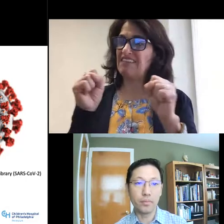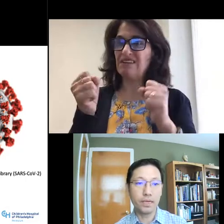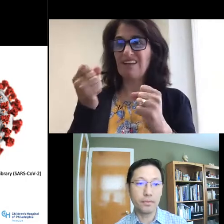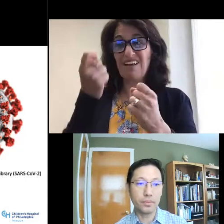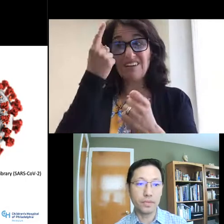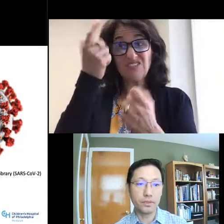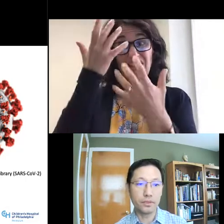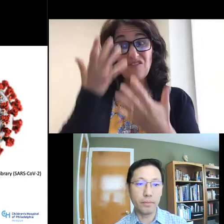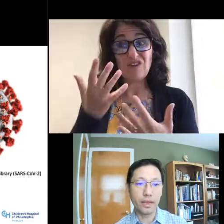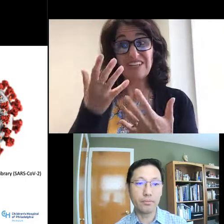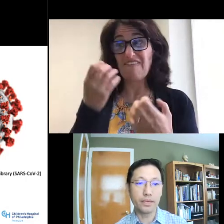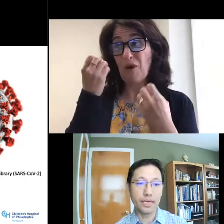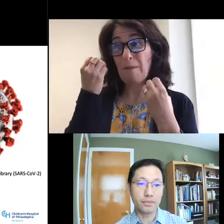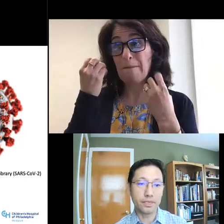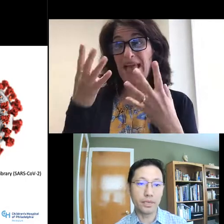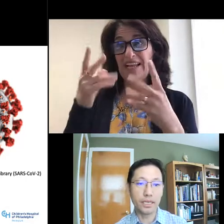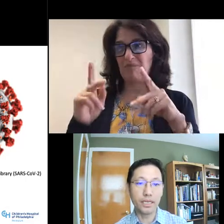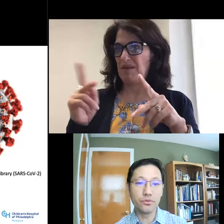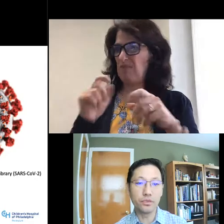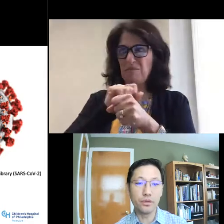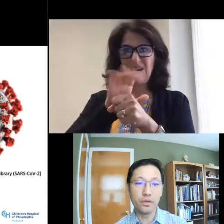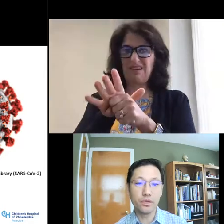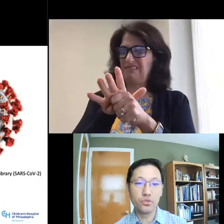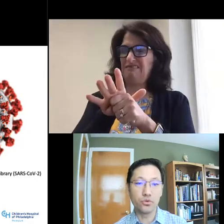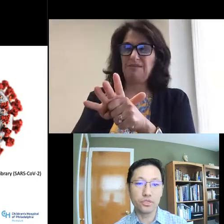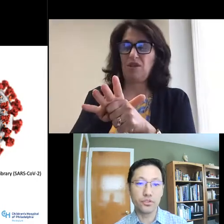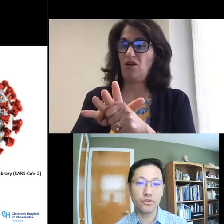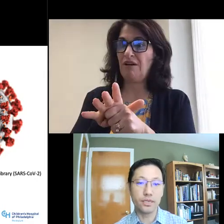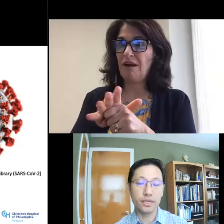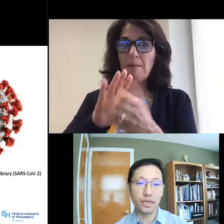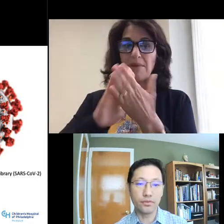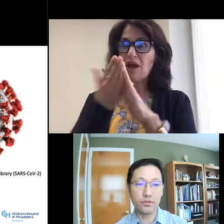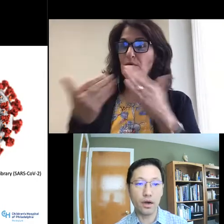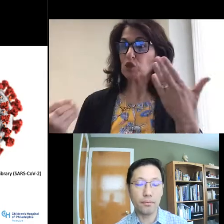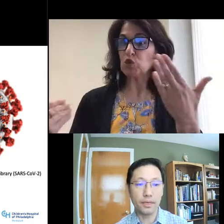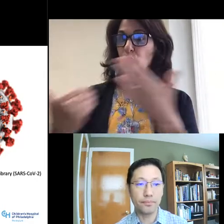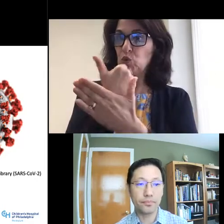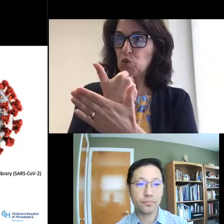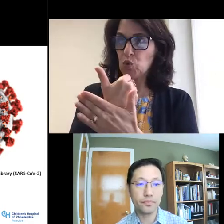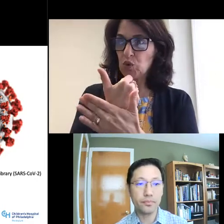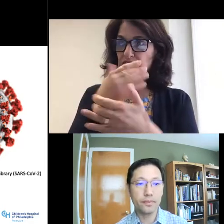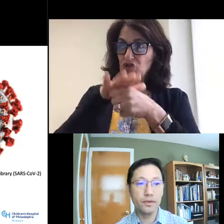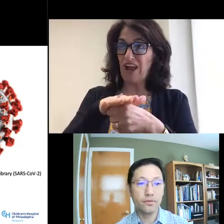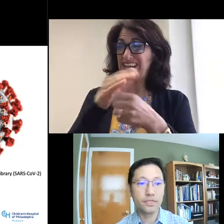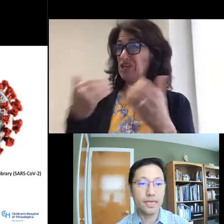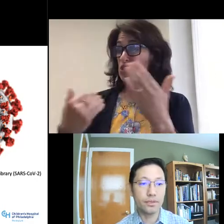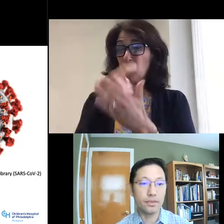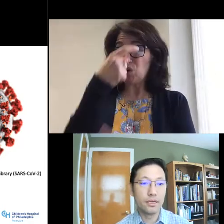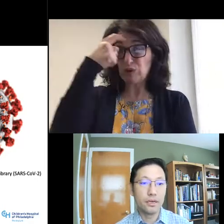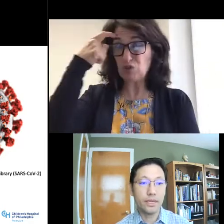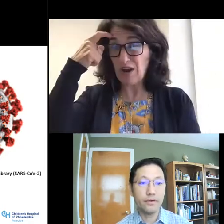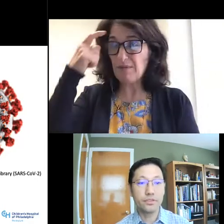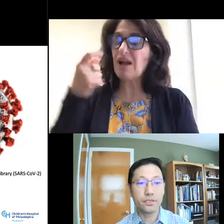for many people, the pandemic has become a new source of stress and even trauma. For